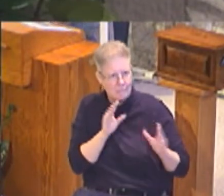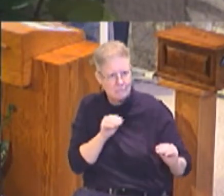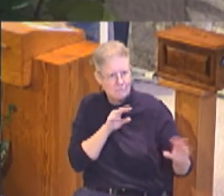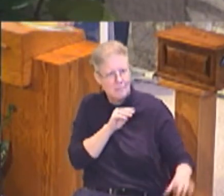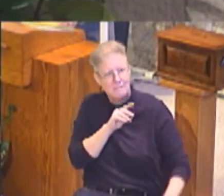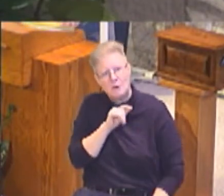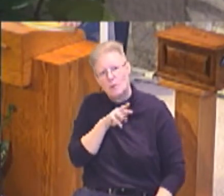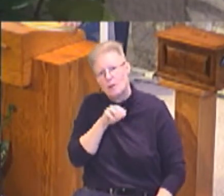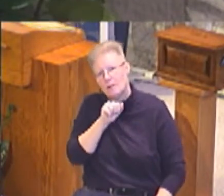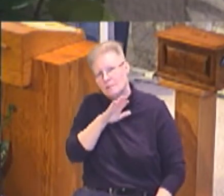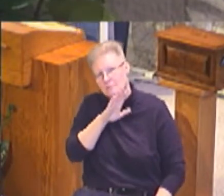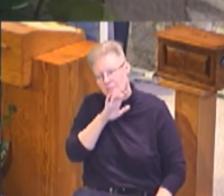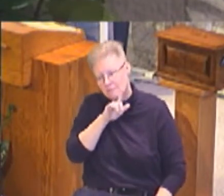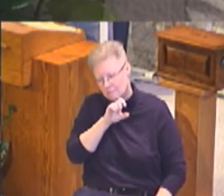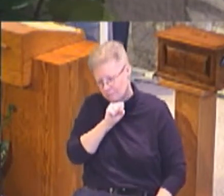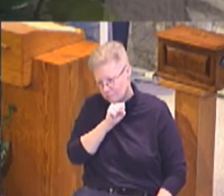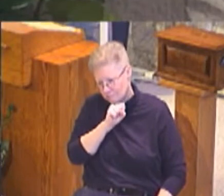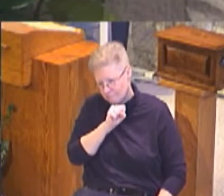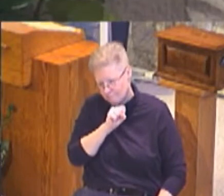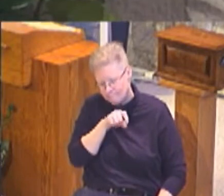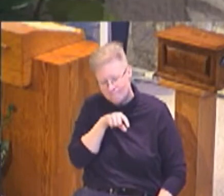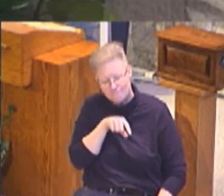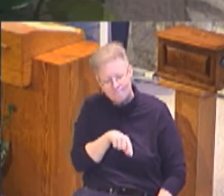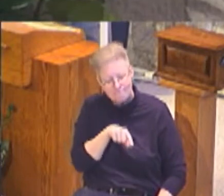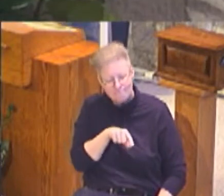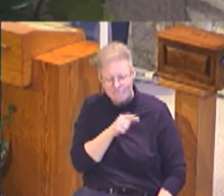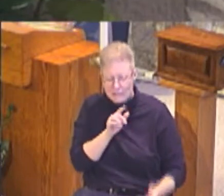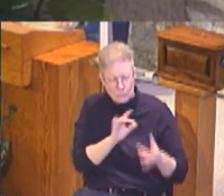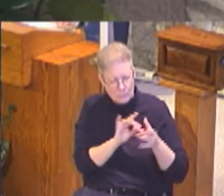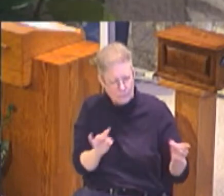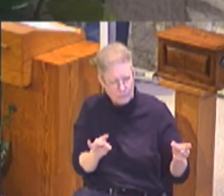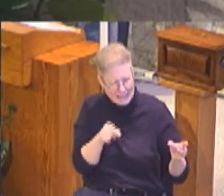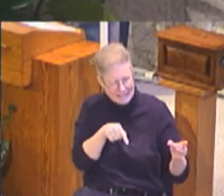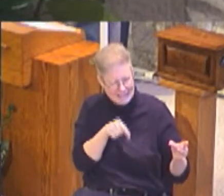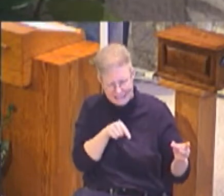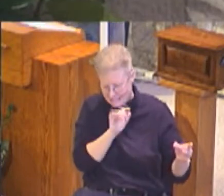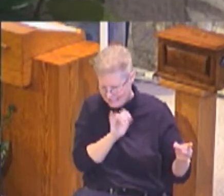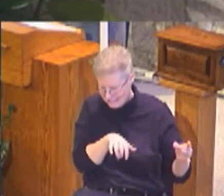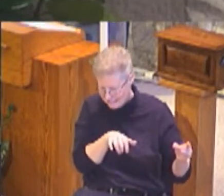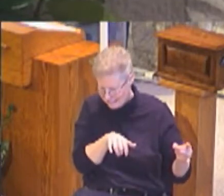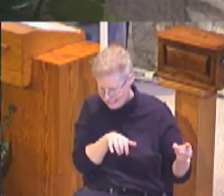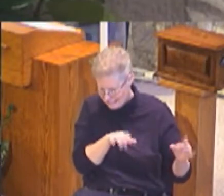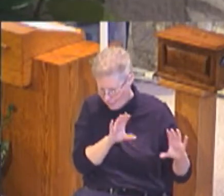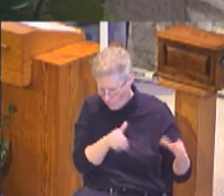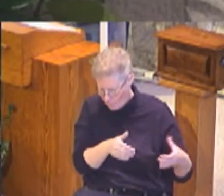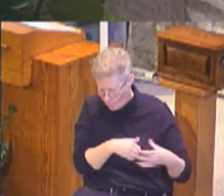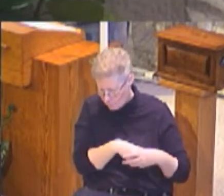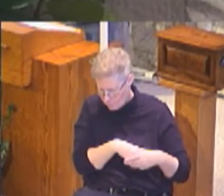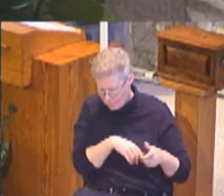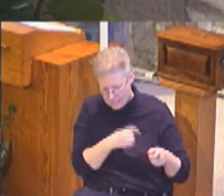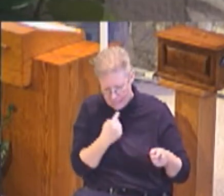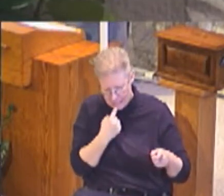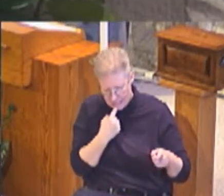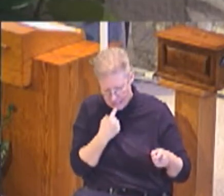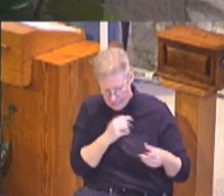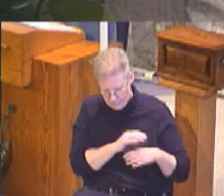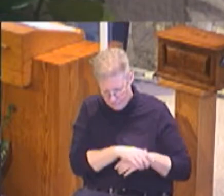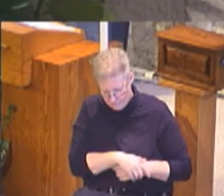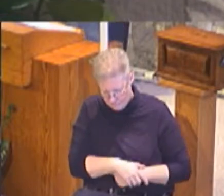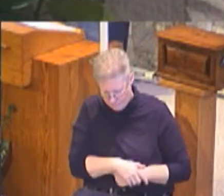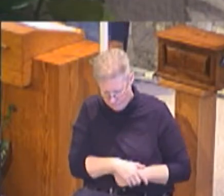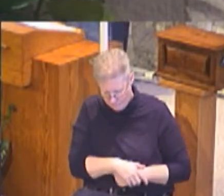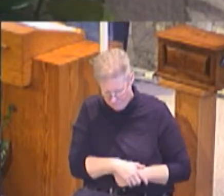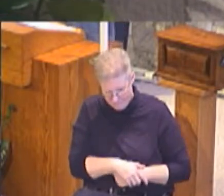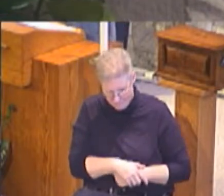love this phrase in A Course in Miracles, which says, fear of the will of God is the strangest